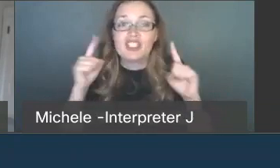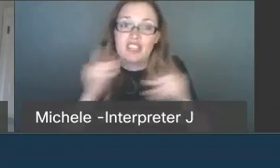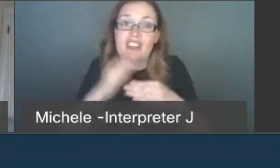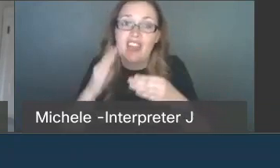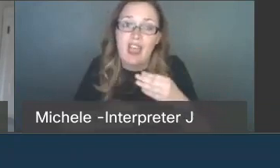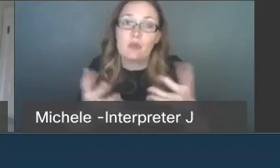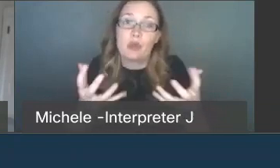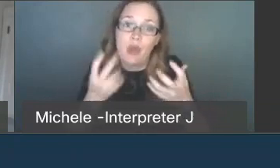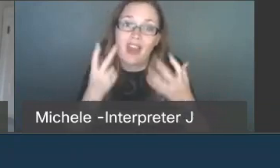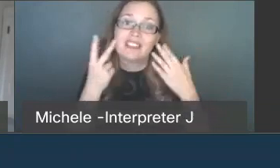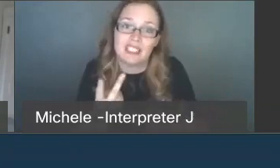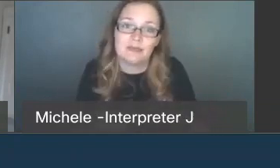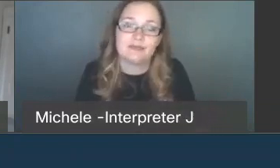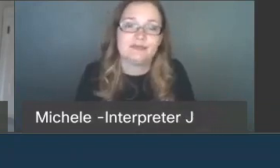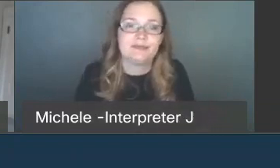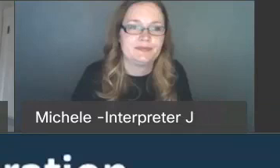to see.